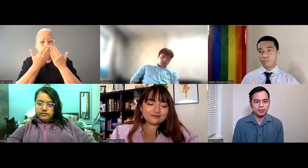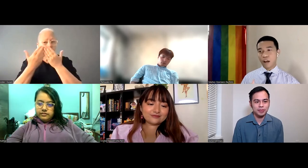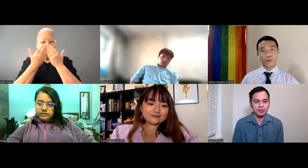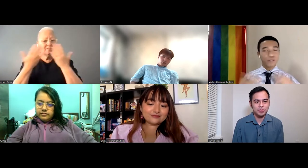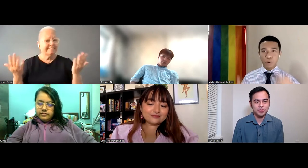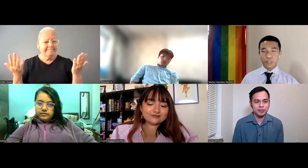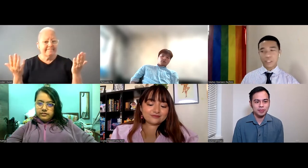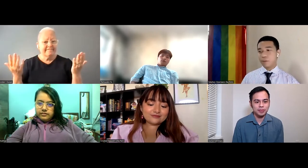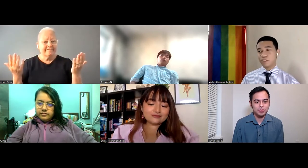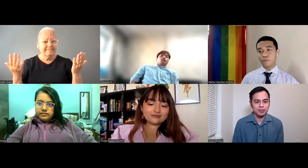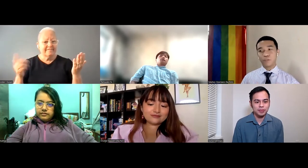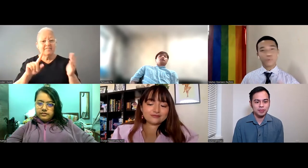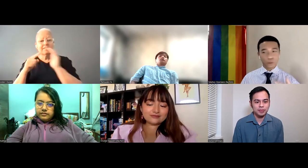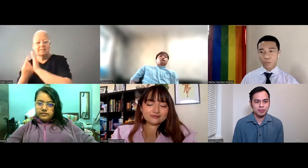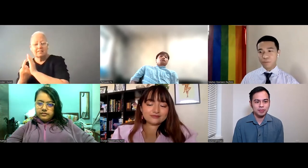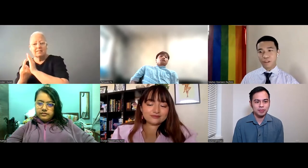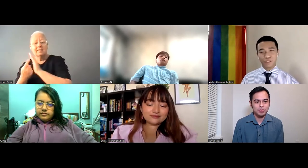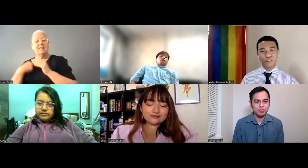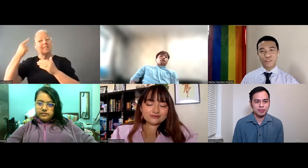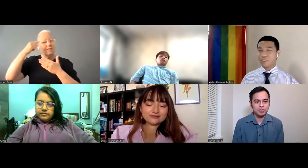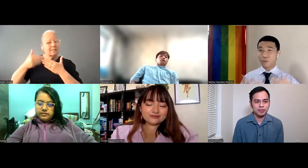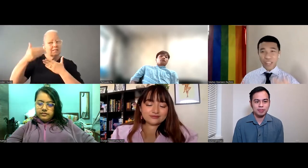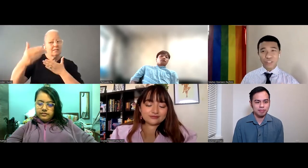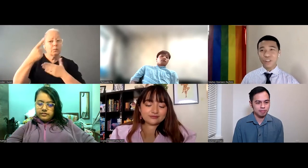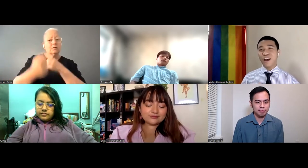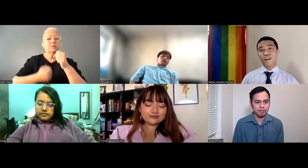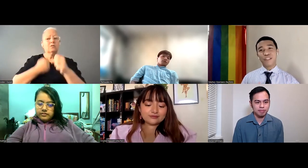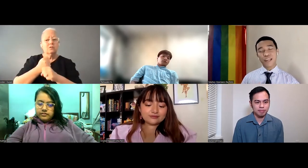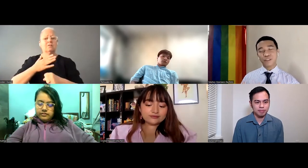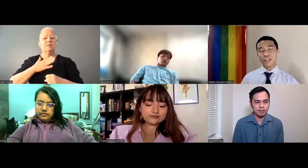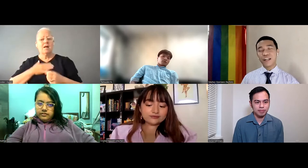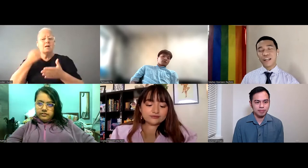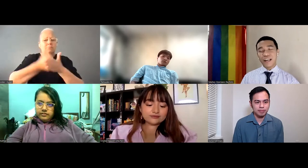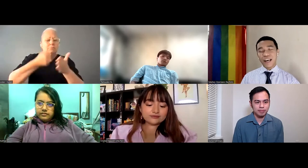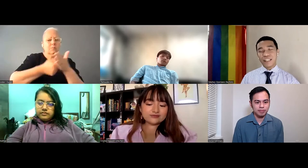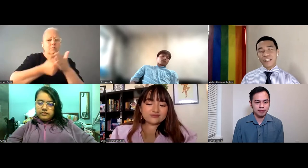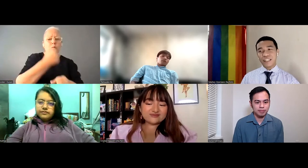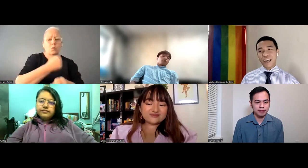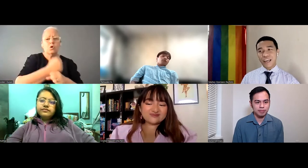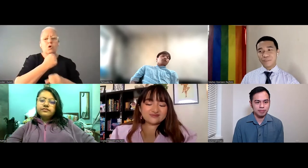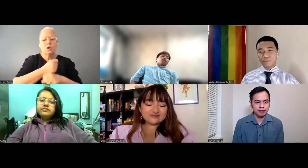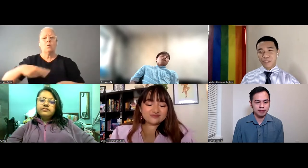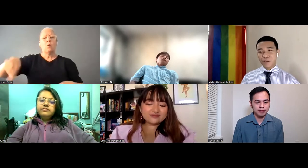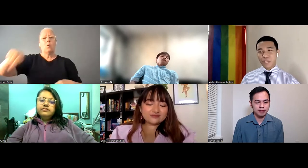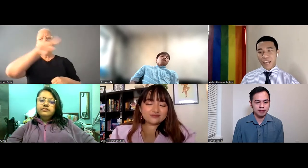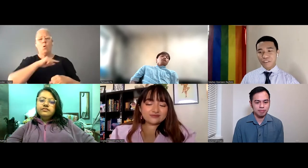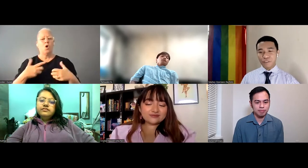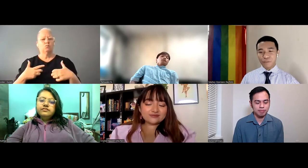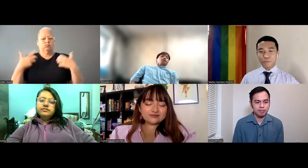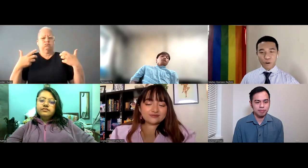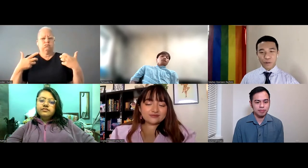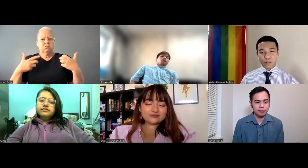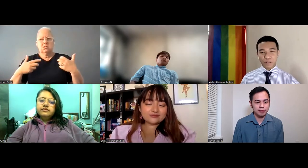because of our advocacy, because of what we're doing, because of the rage of the sector, I think that we'll